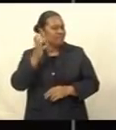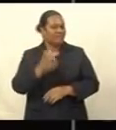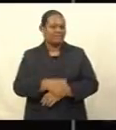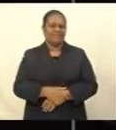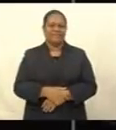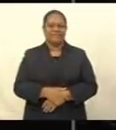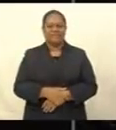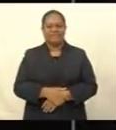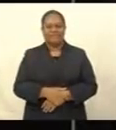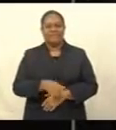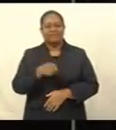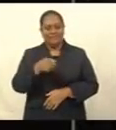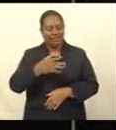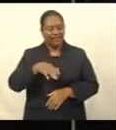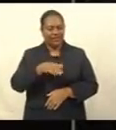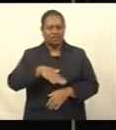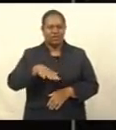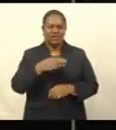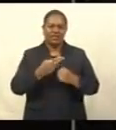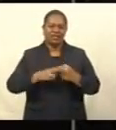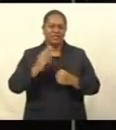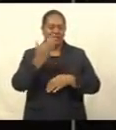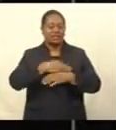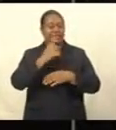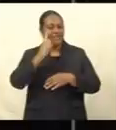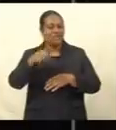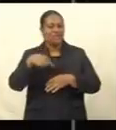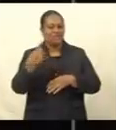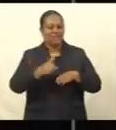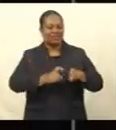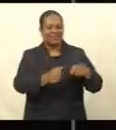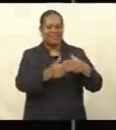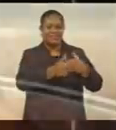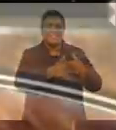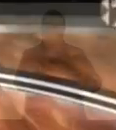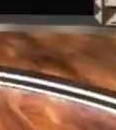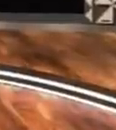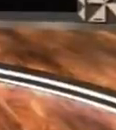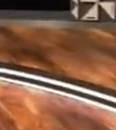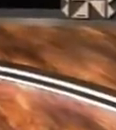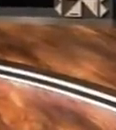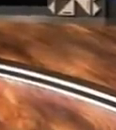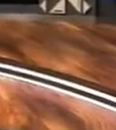radio stations live. That's your news for tonight. I'll see you again tomorrow. You stay safe. Good night.